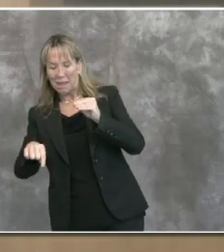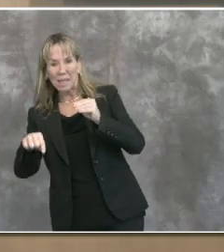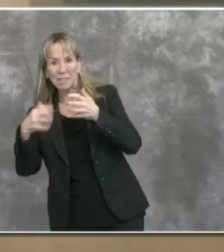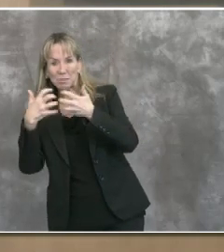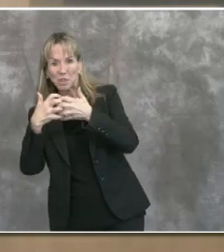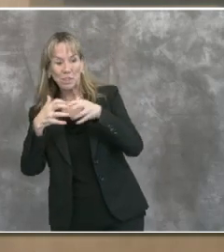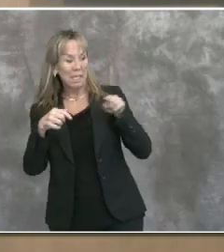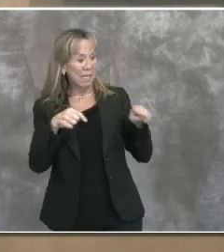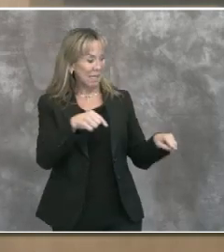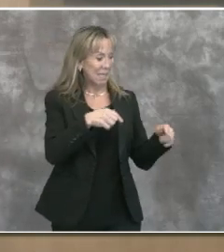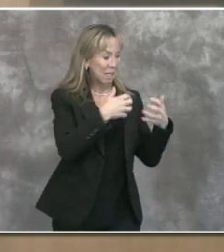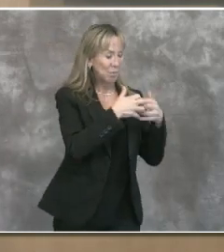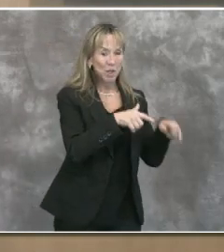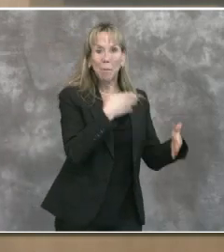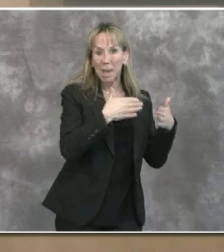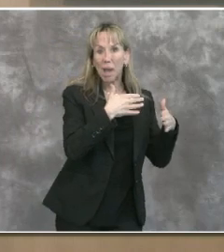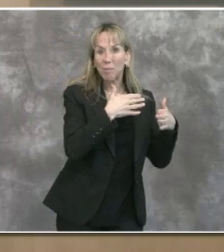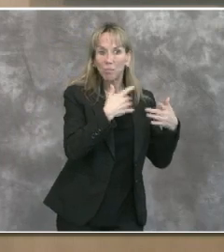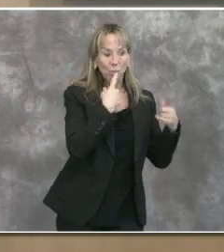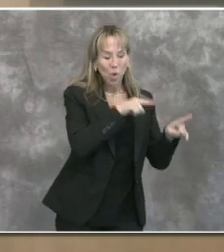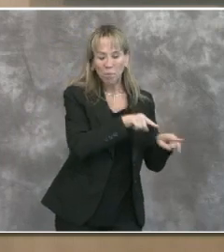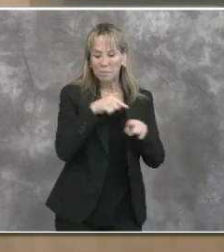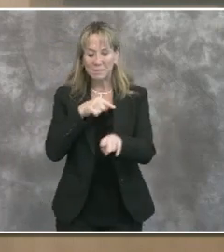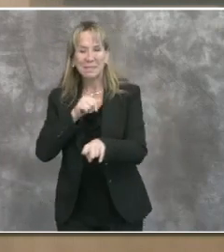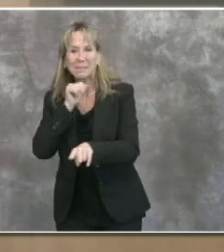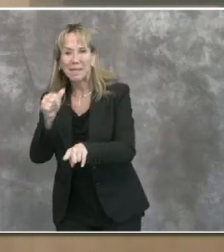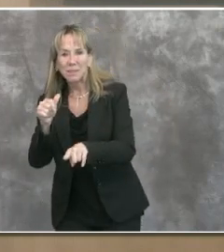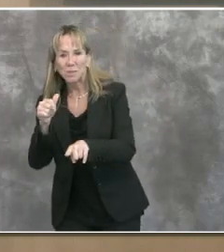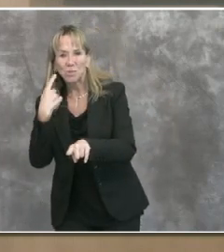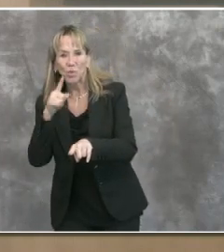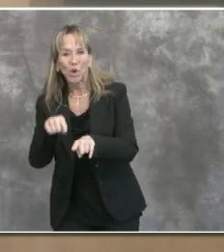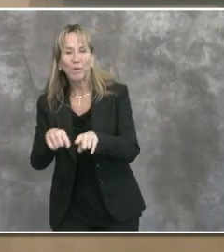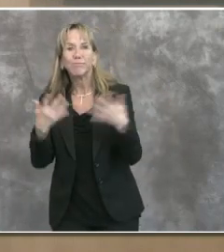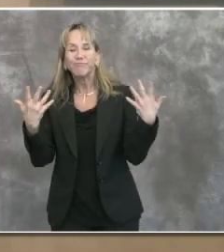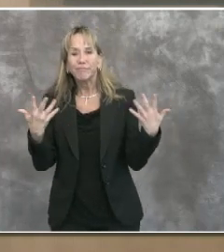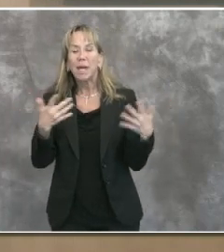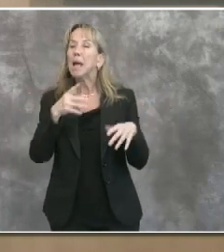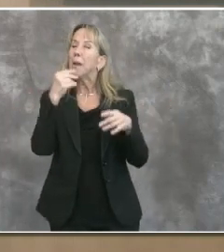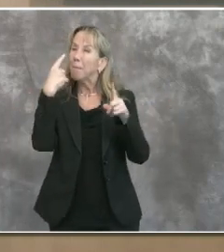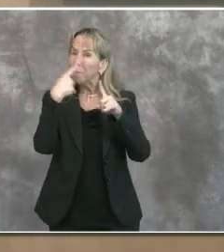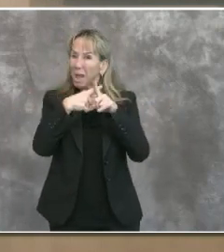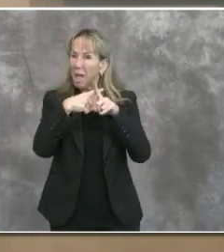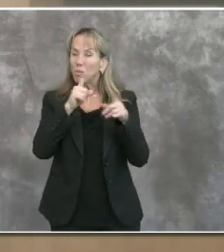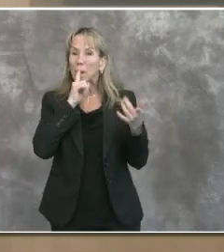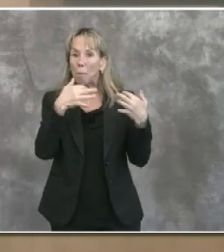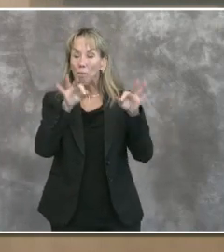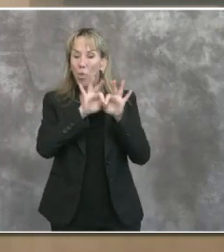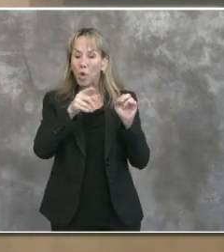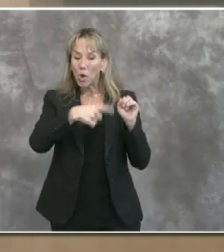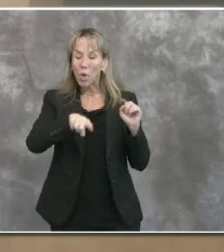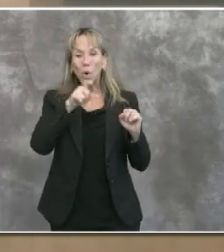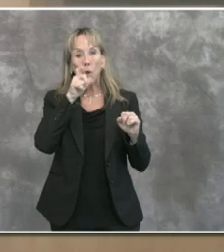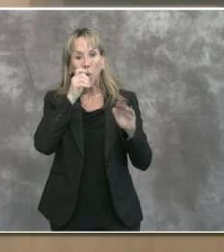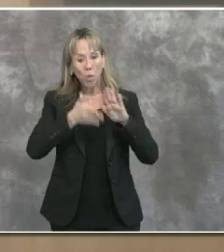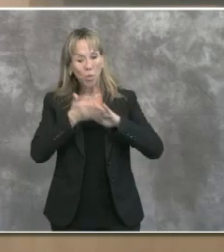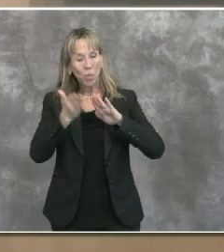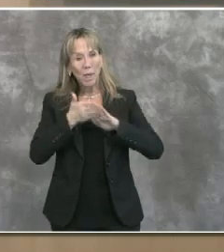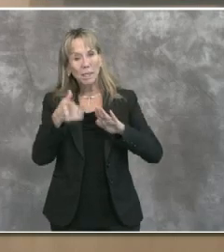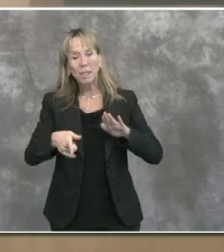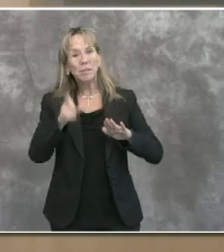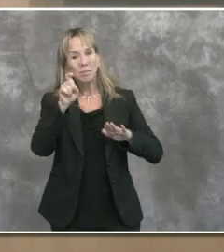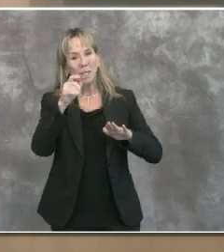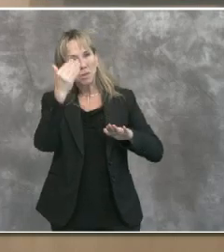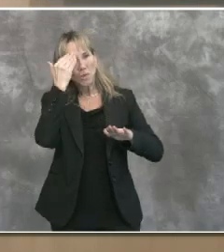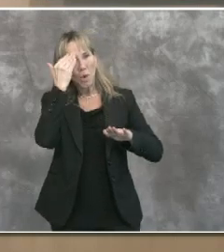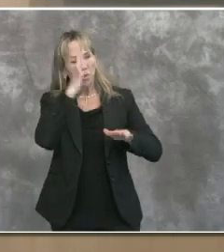might be working, that one's not, so your overall capacity is down. Plus, you have to have trained staff to actually do the